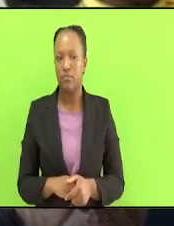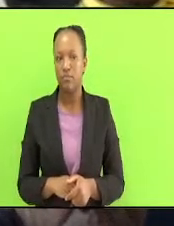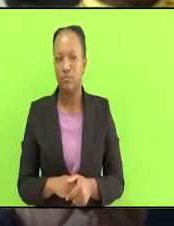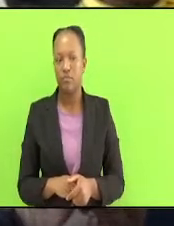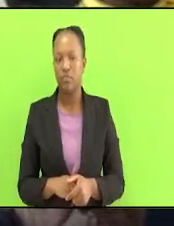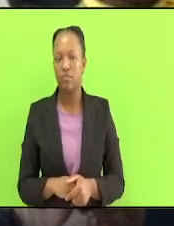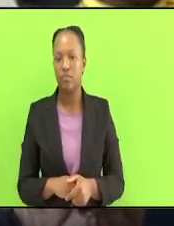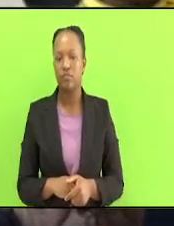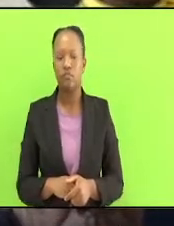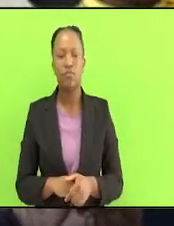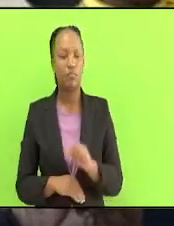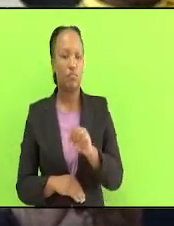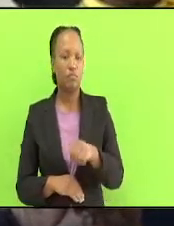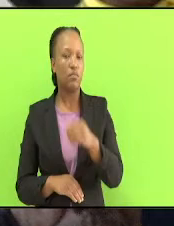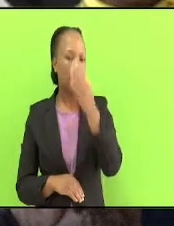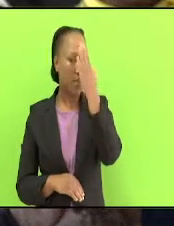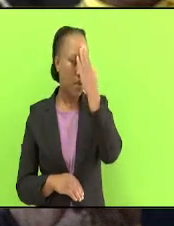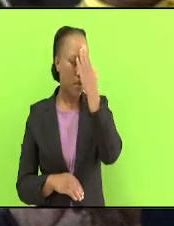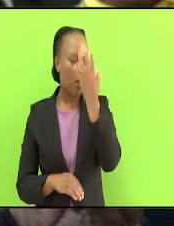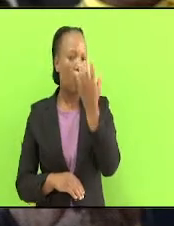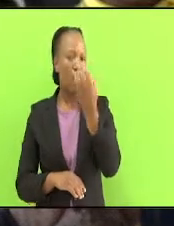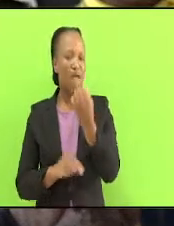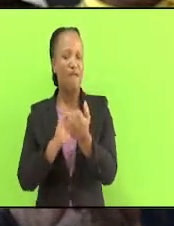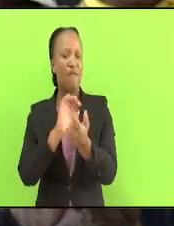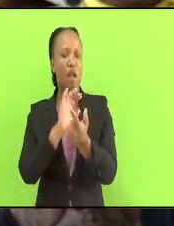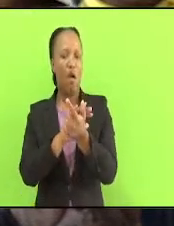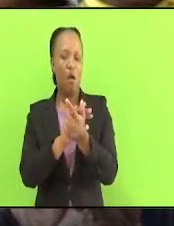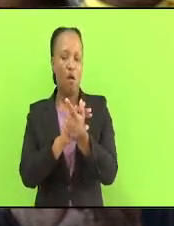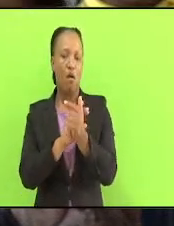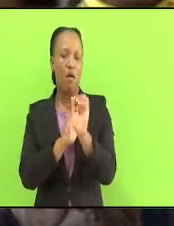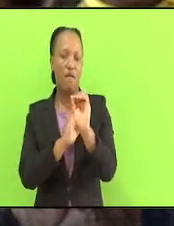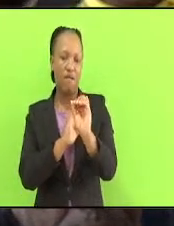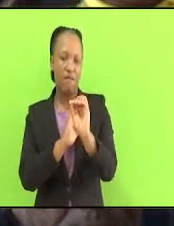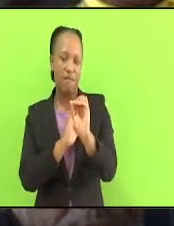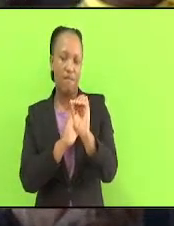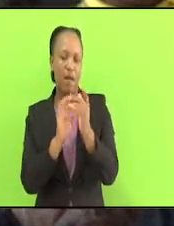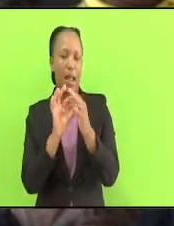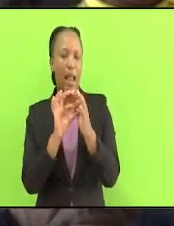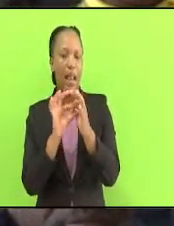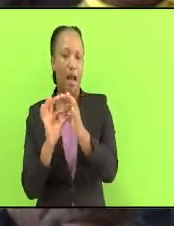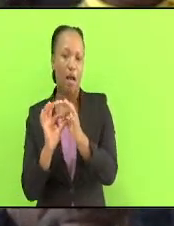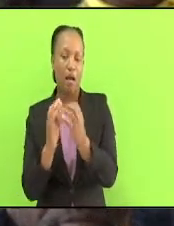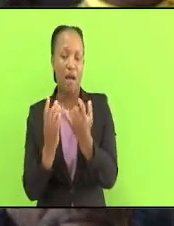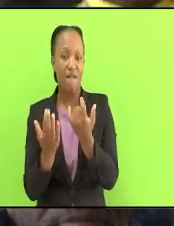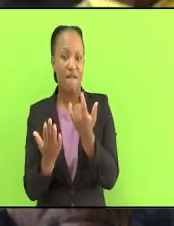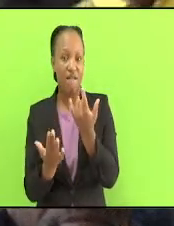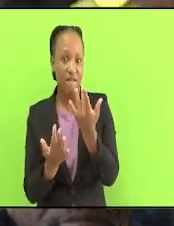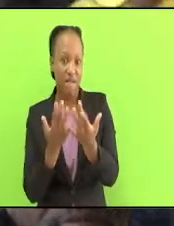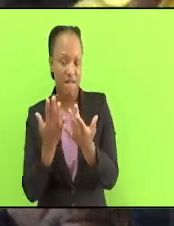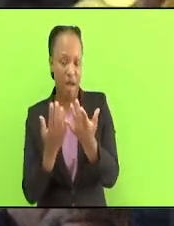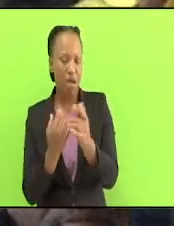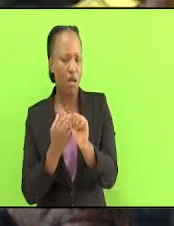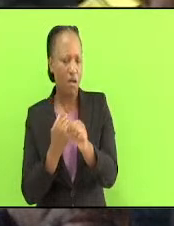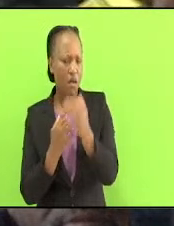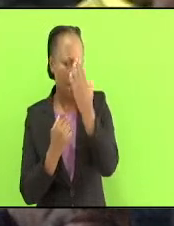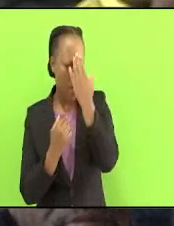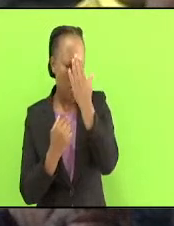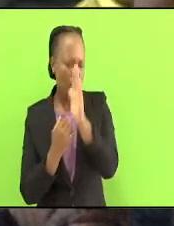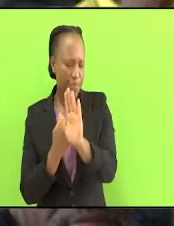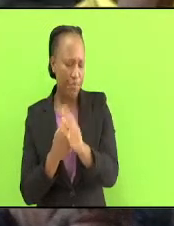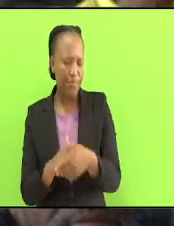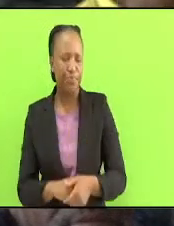ke a itse go na le molaotheo wa bone o leng ko saeteng o amanang le mollo. I know that they have their